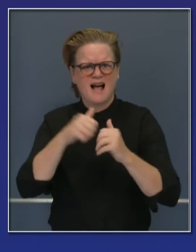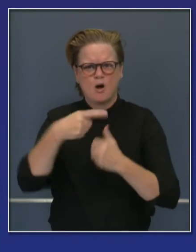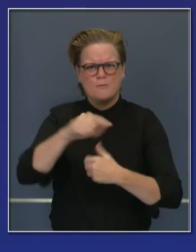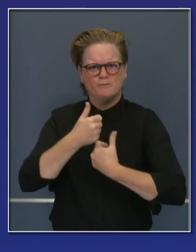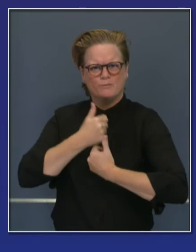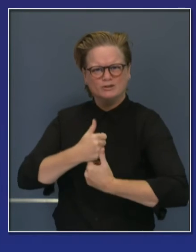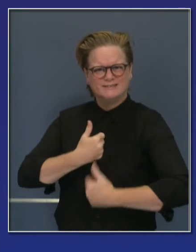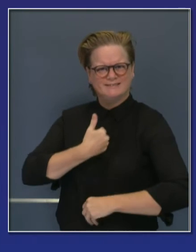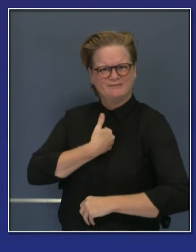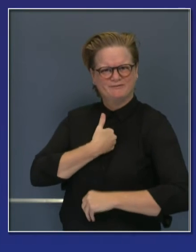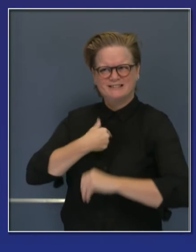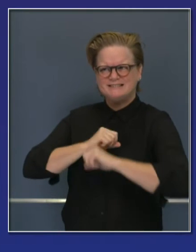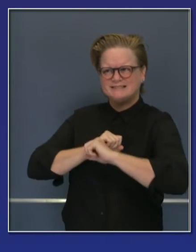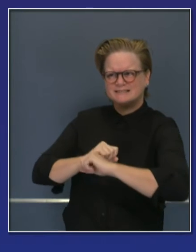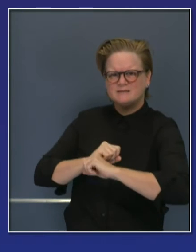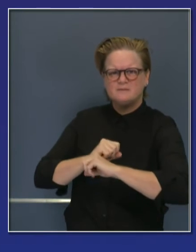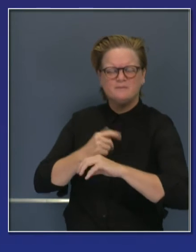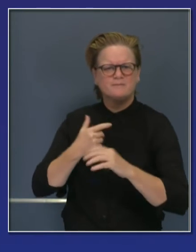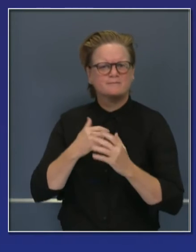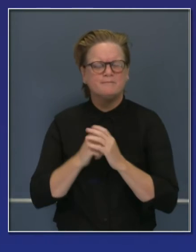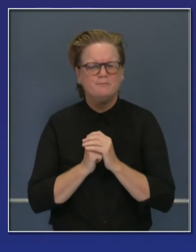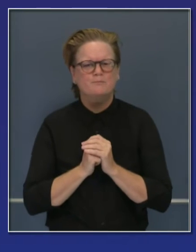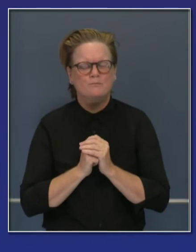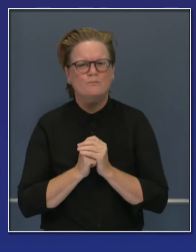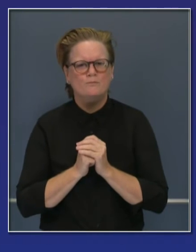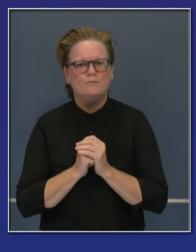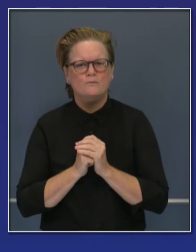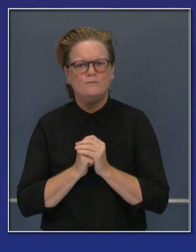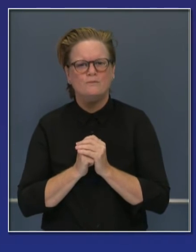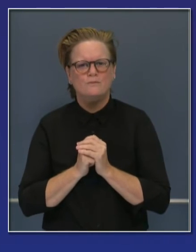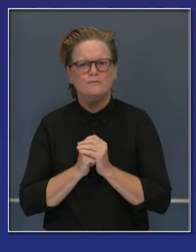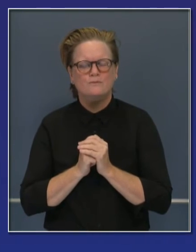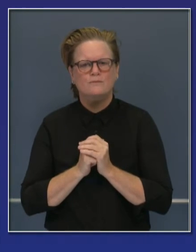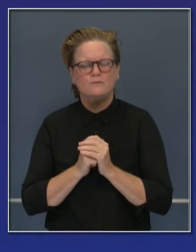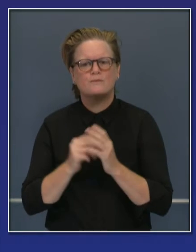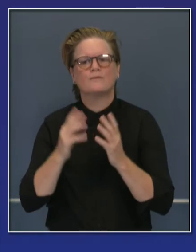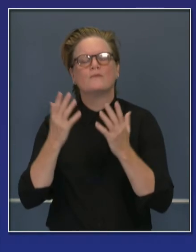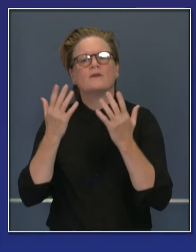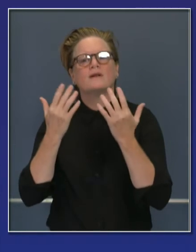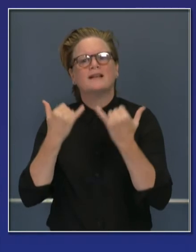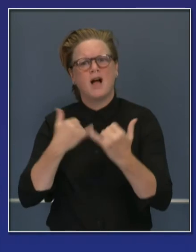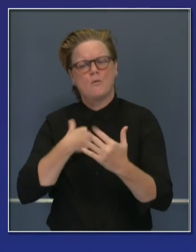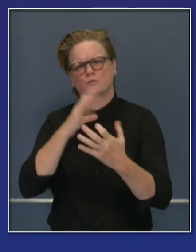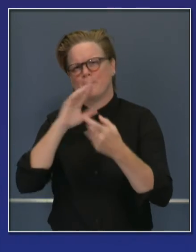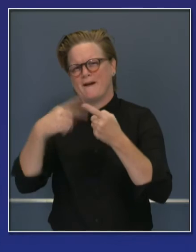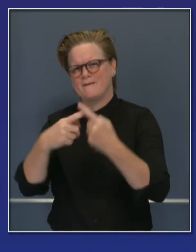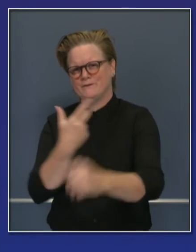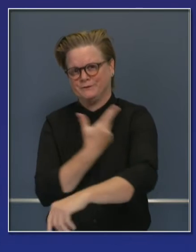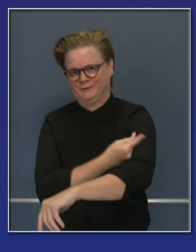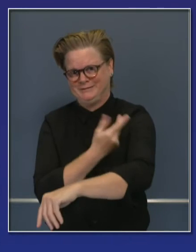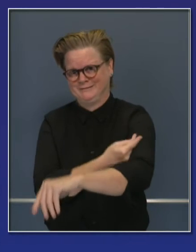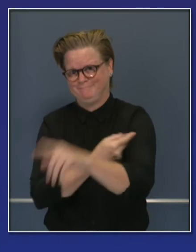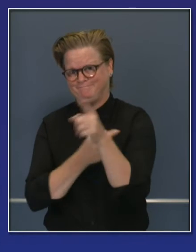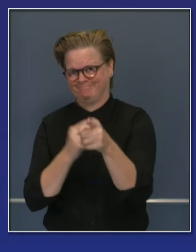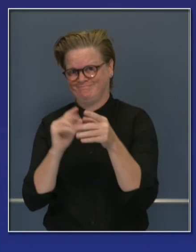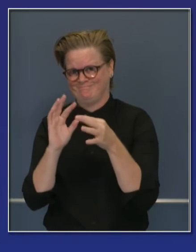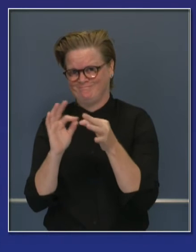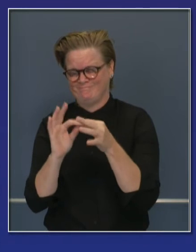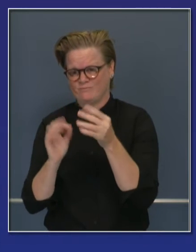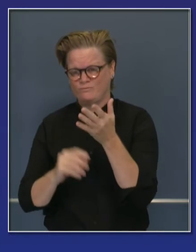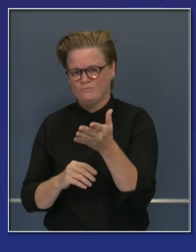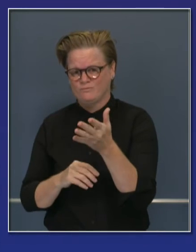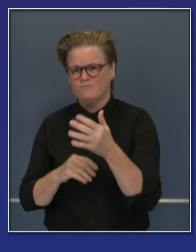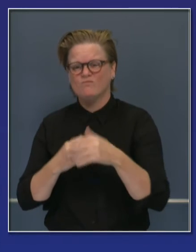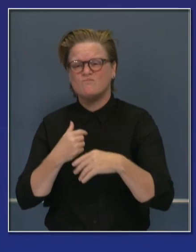stool, and that's what's on our minds. The vaccines, now made more more